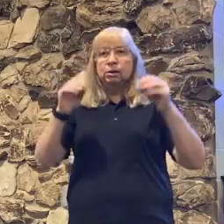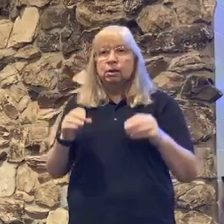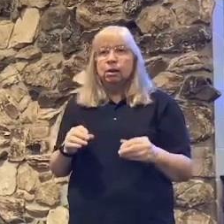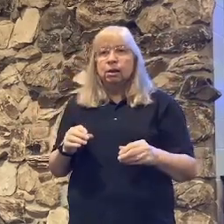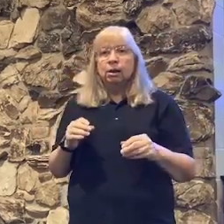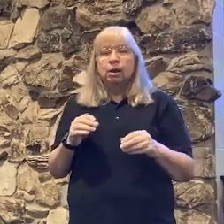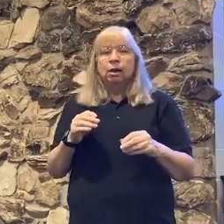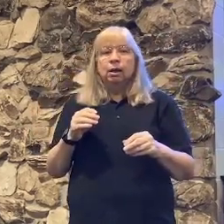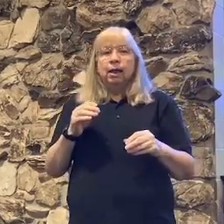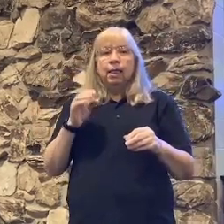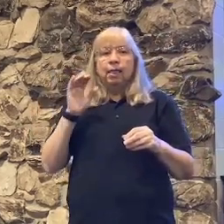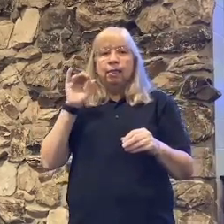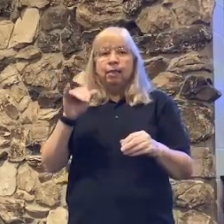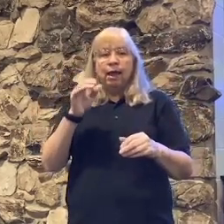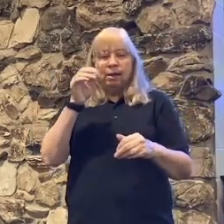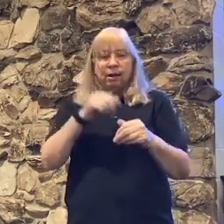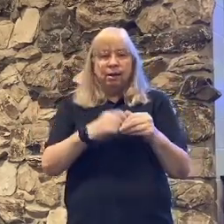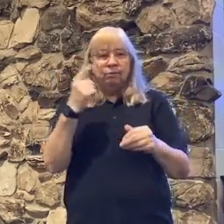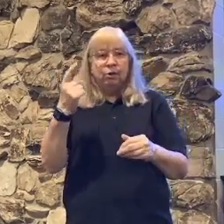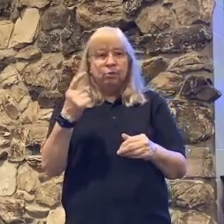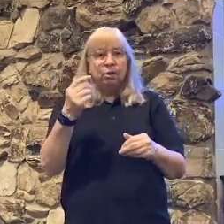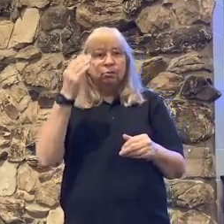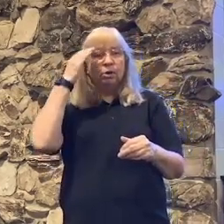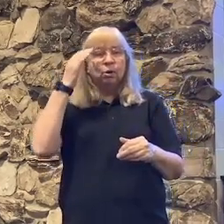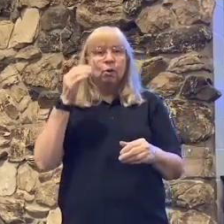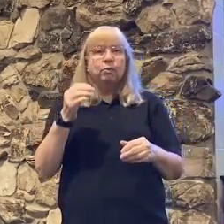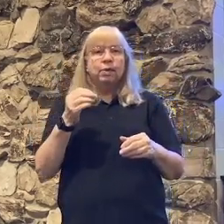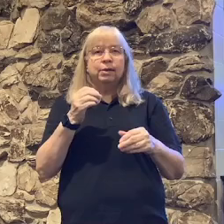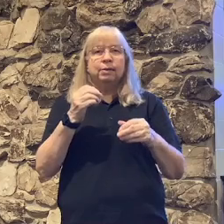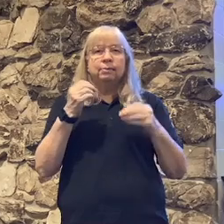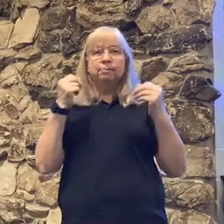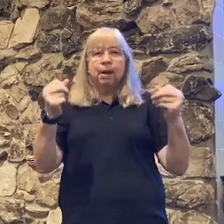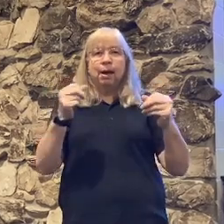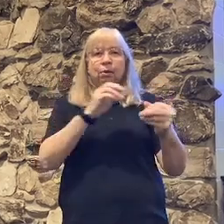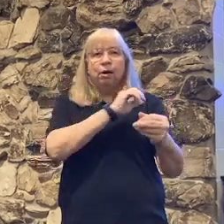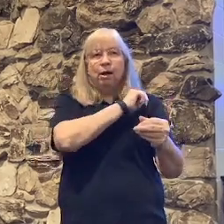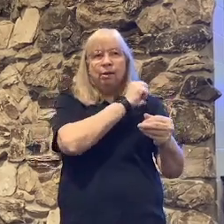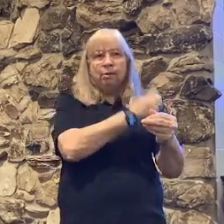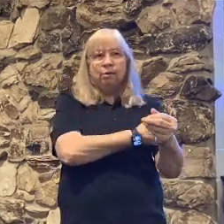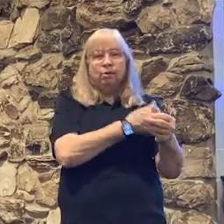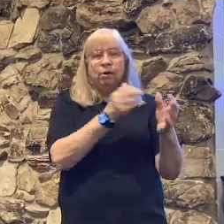so that everyone would know that the power and authority of Jesus,